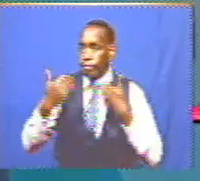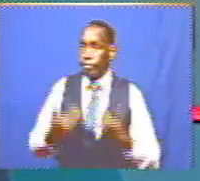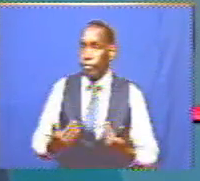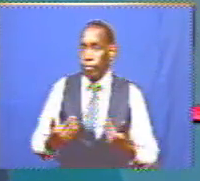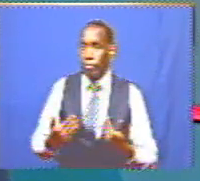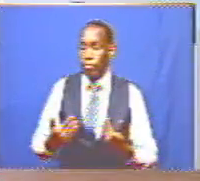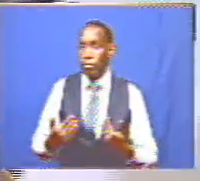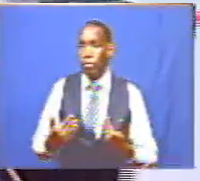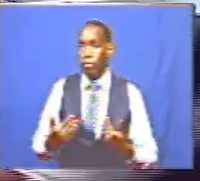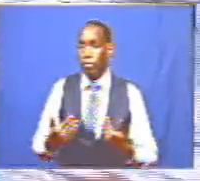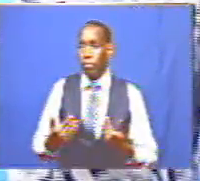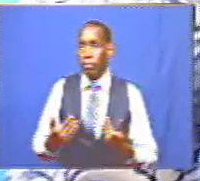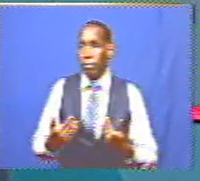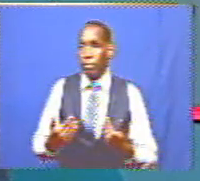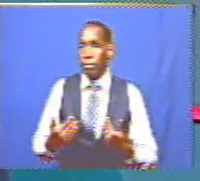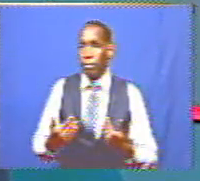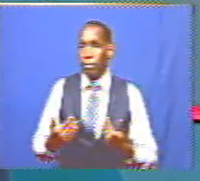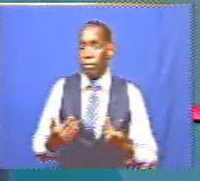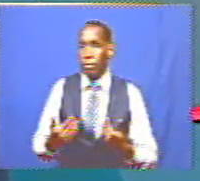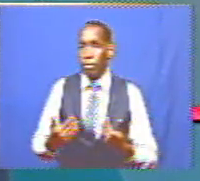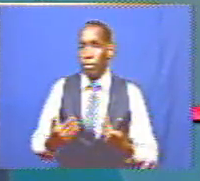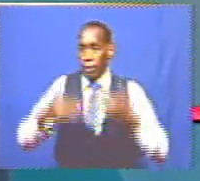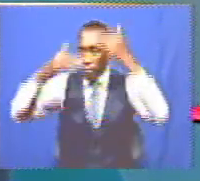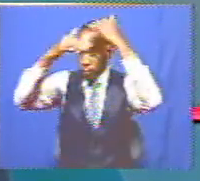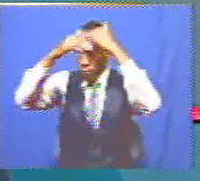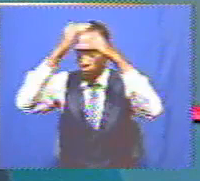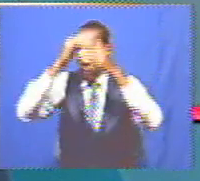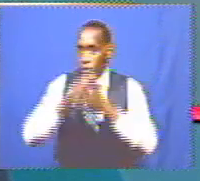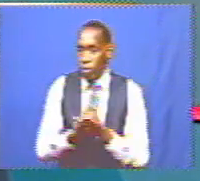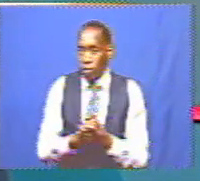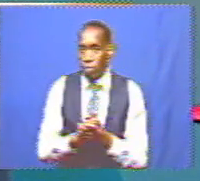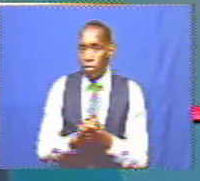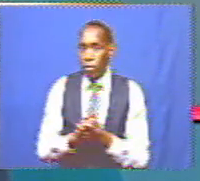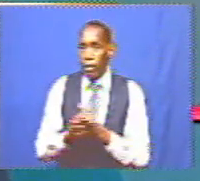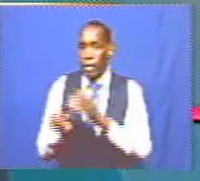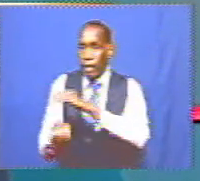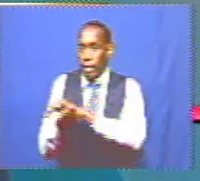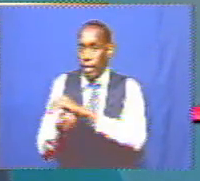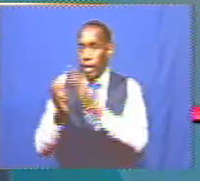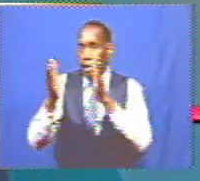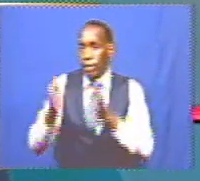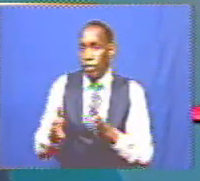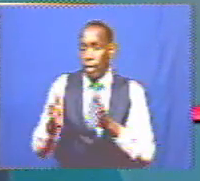a consummate professional who